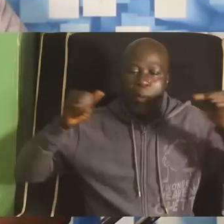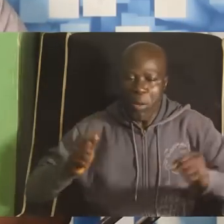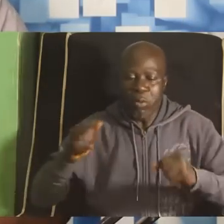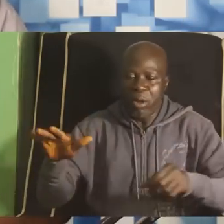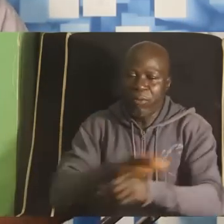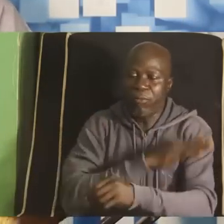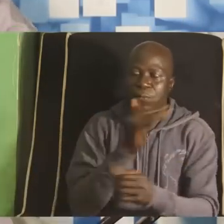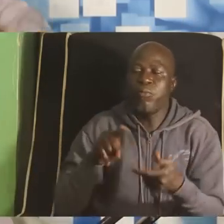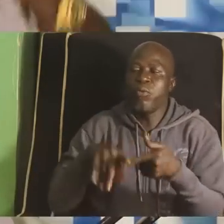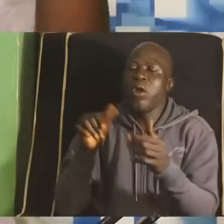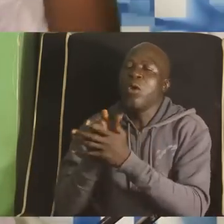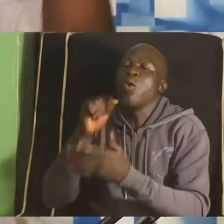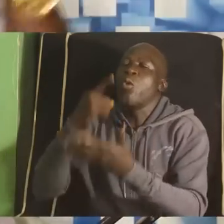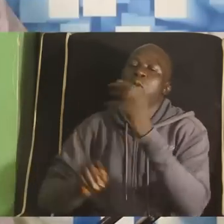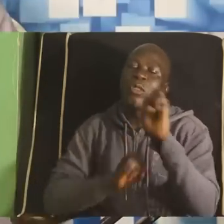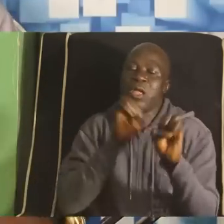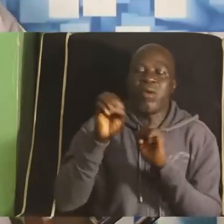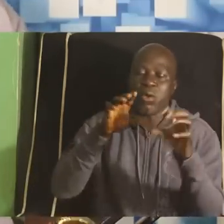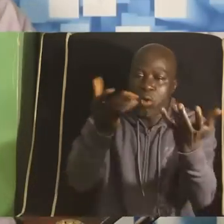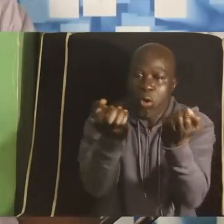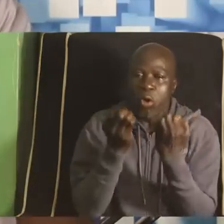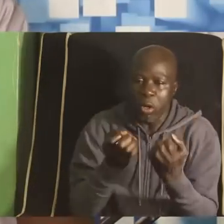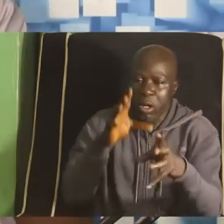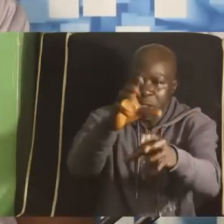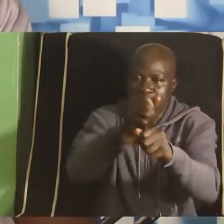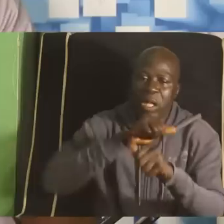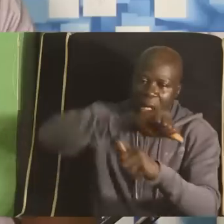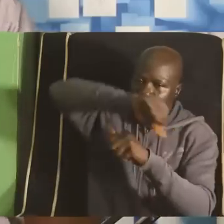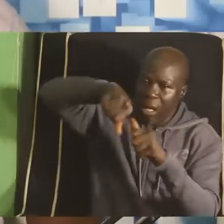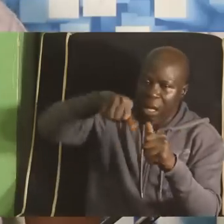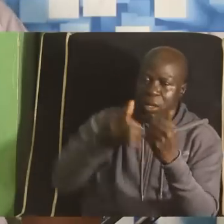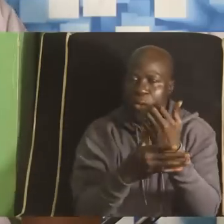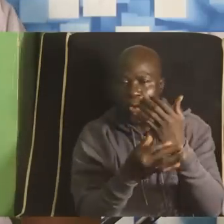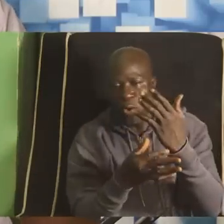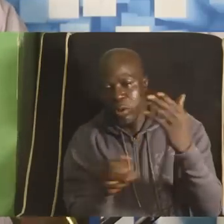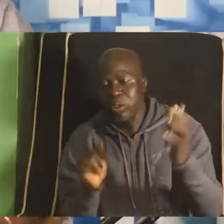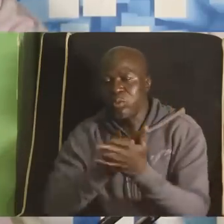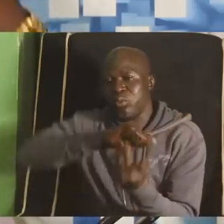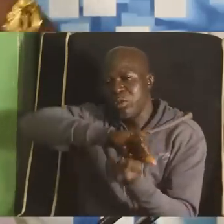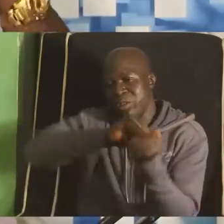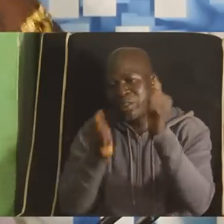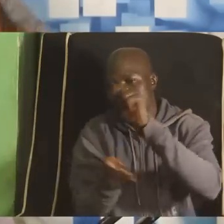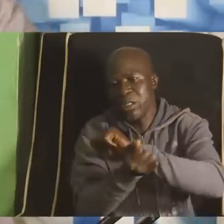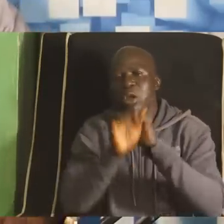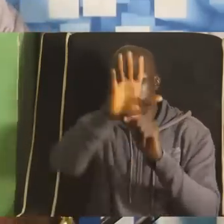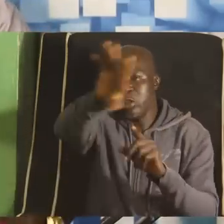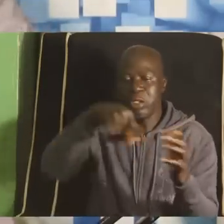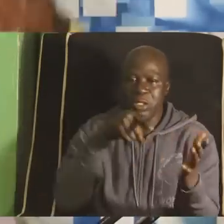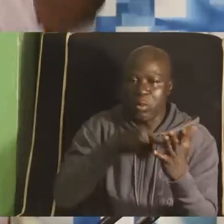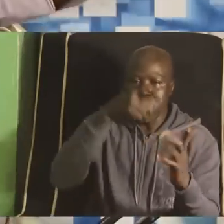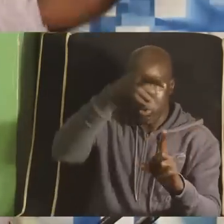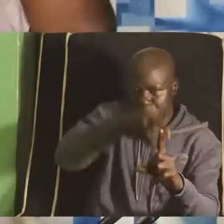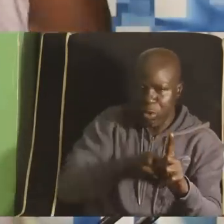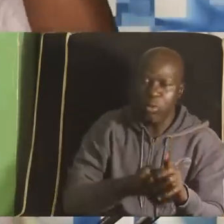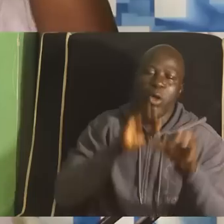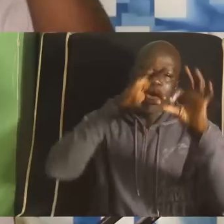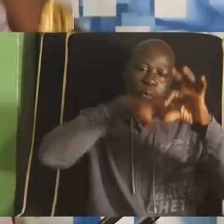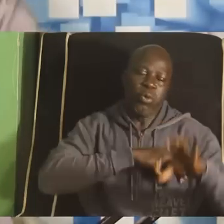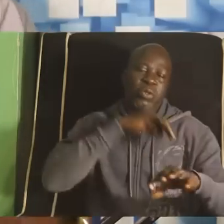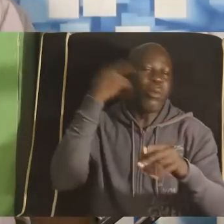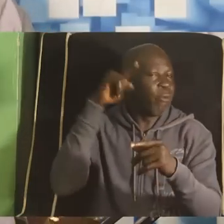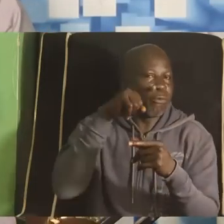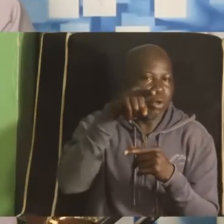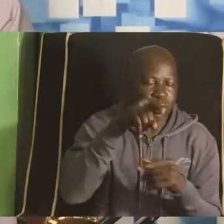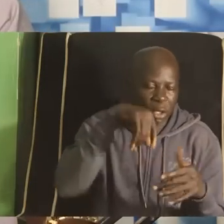lega. And you gbọdọ fori gba ororo. Ki tare ko yi pada. O si gbọdọ pe o. This man will be powerful. Turu osu nla